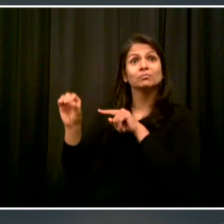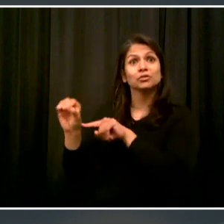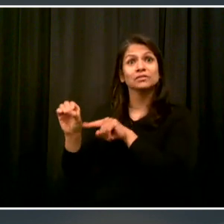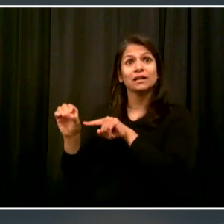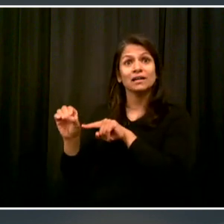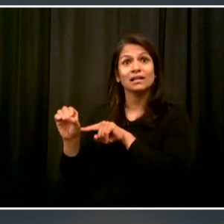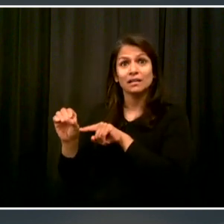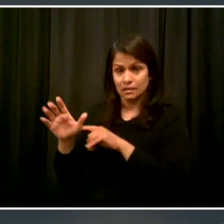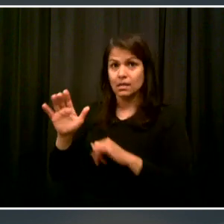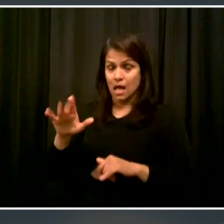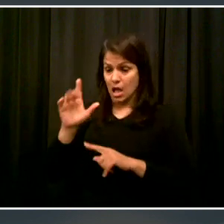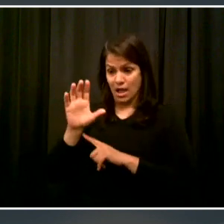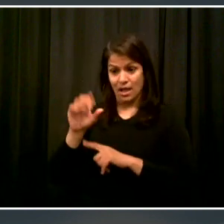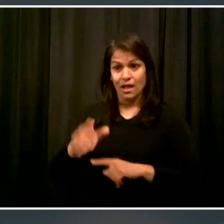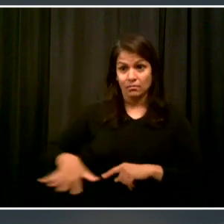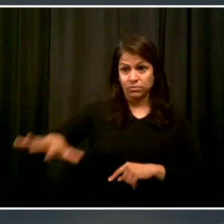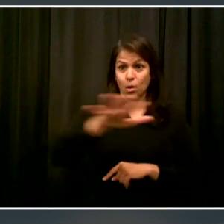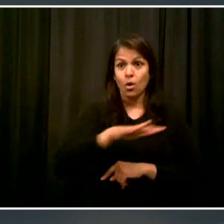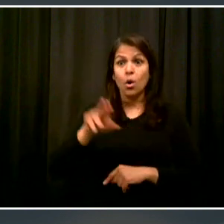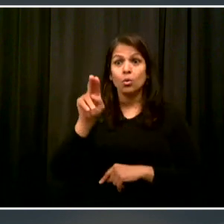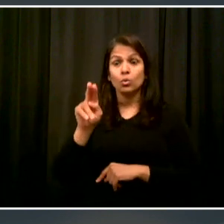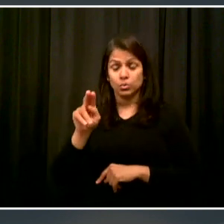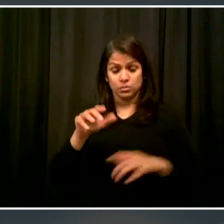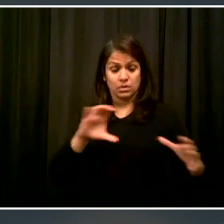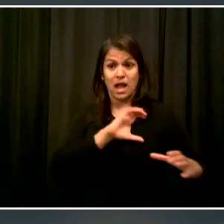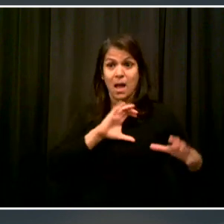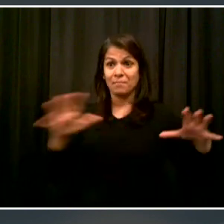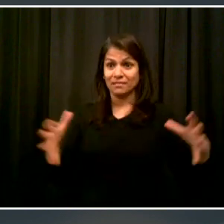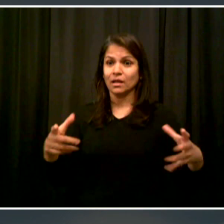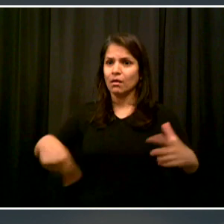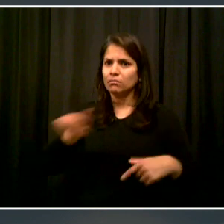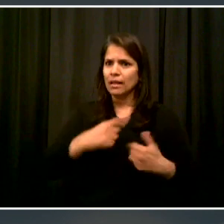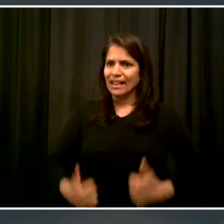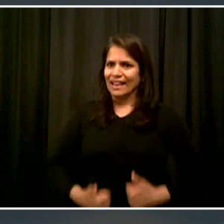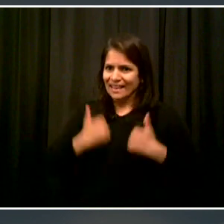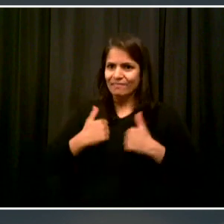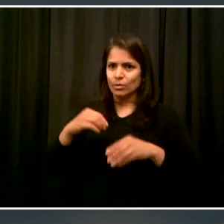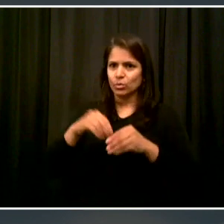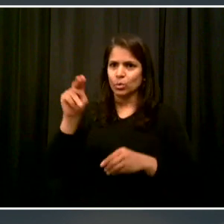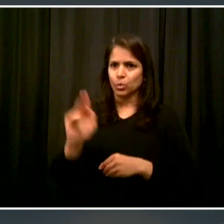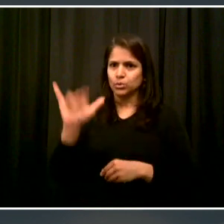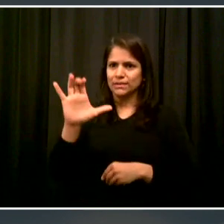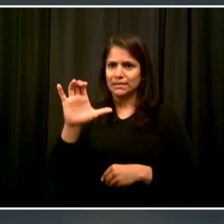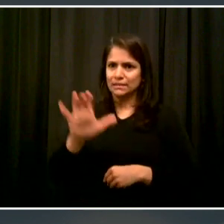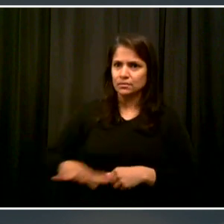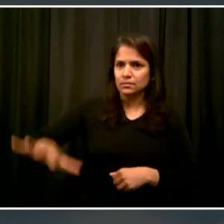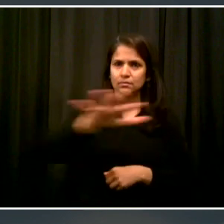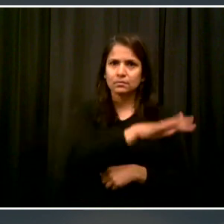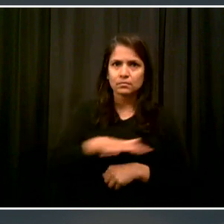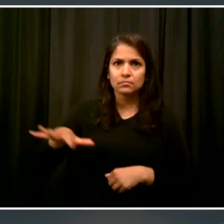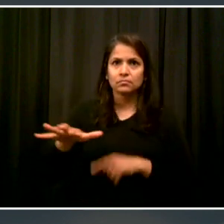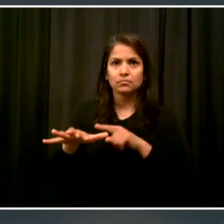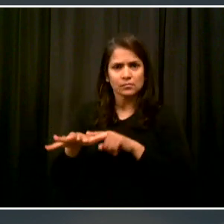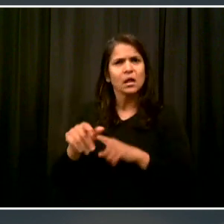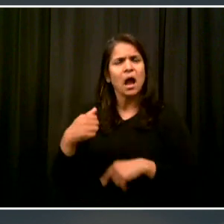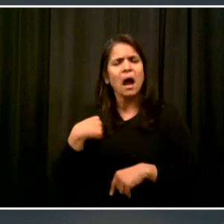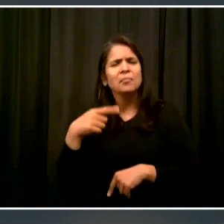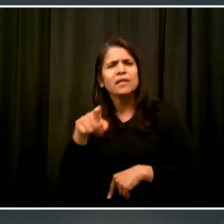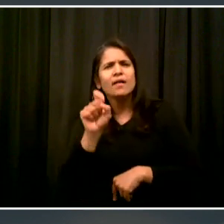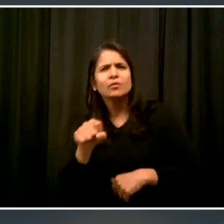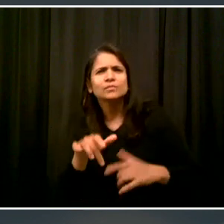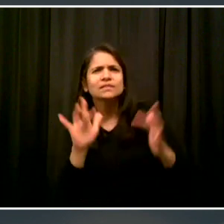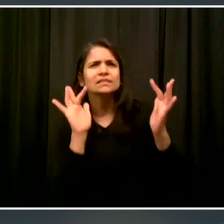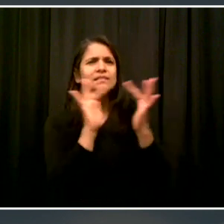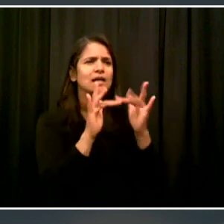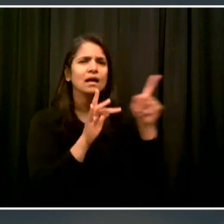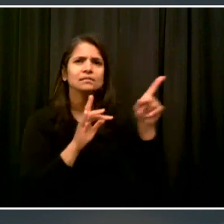really provide you the most up to date. And on the issue of the paramilitary, I've seen a lot of these same